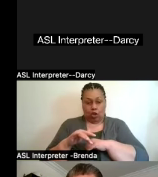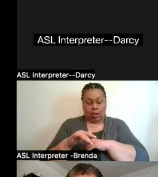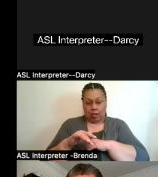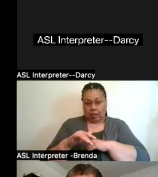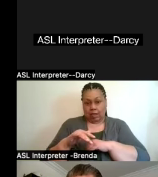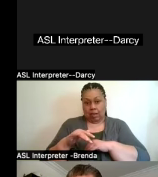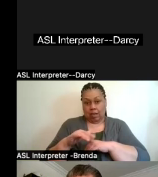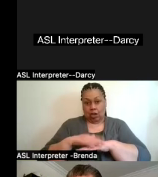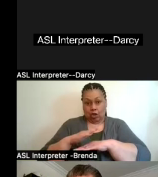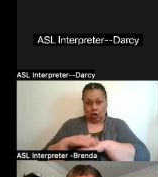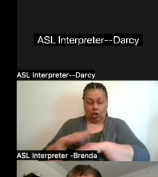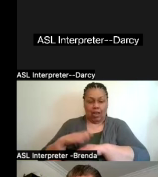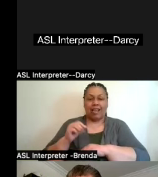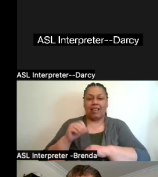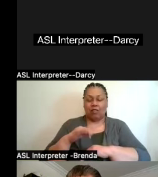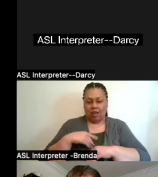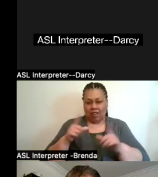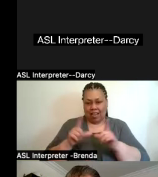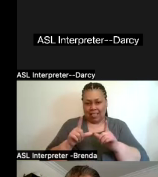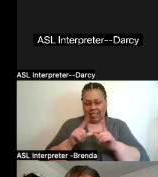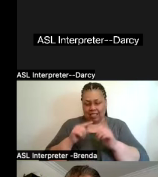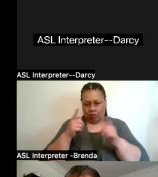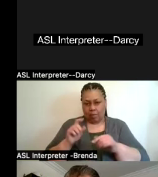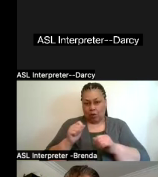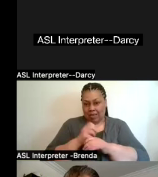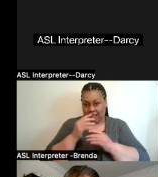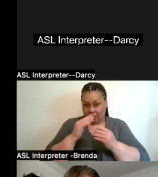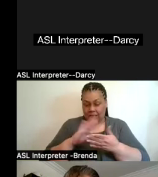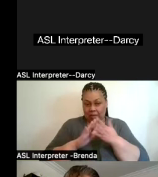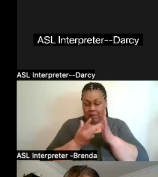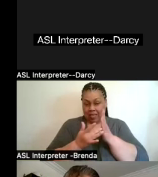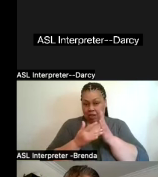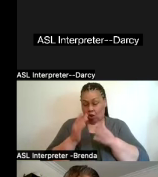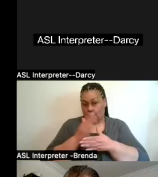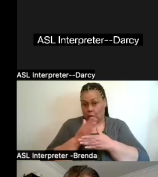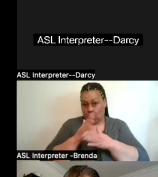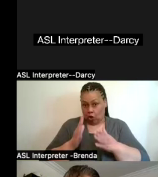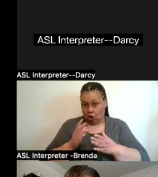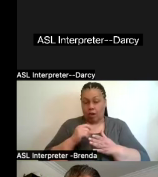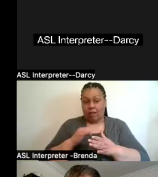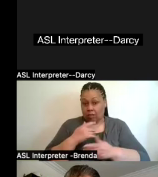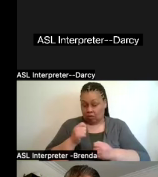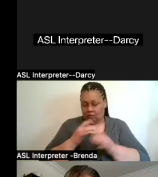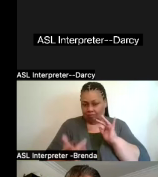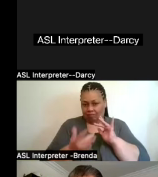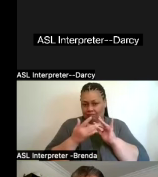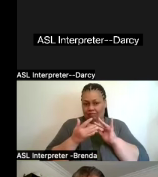So you can get that information by becoming a technical partner. And anybody interested in doing that, again, you can contact me